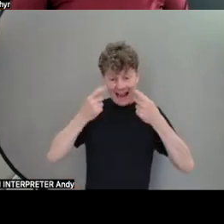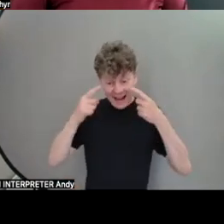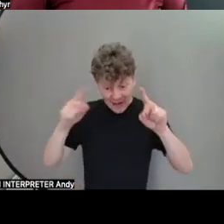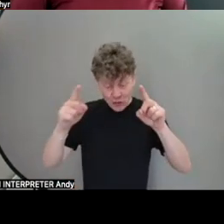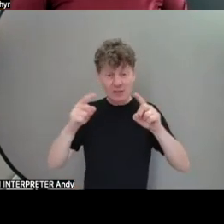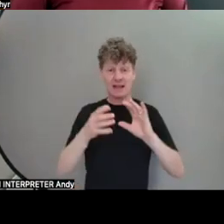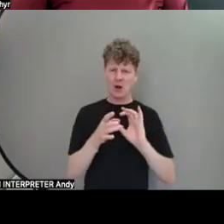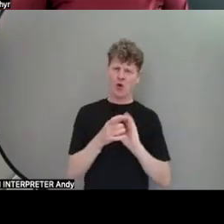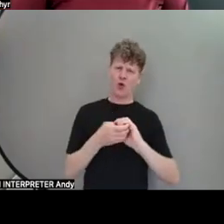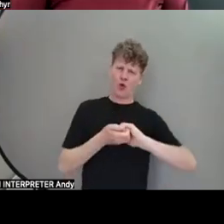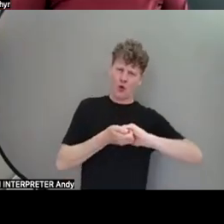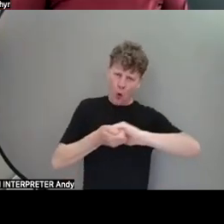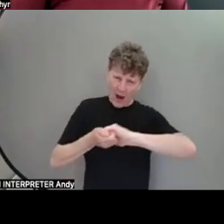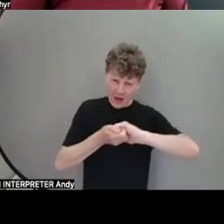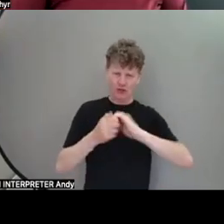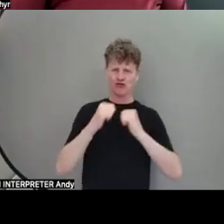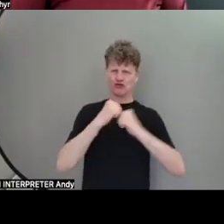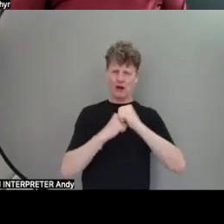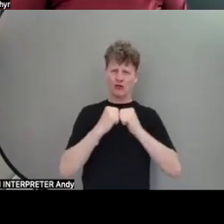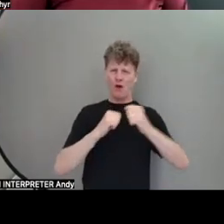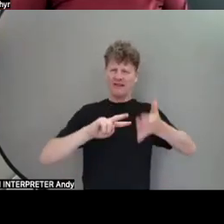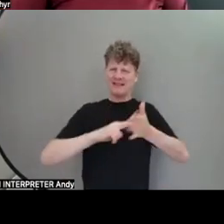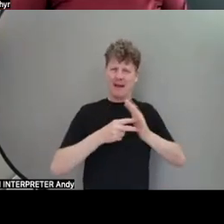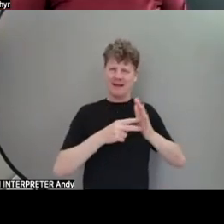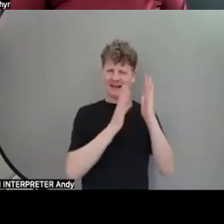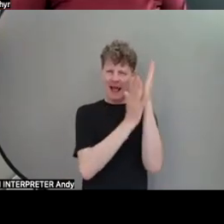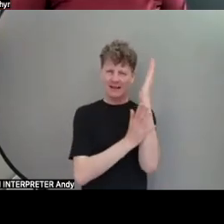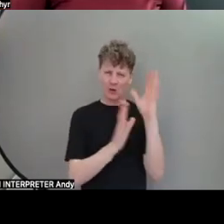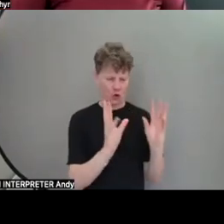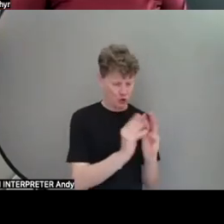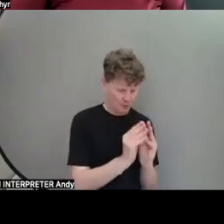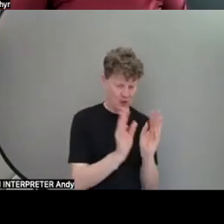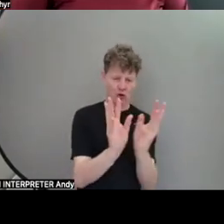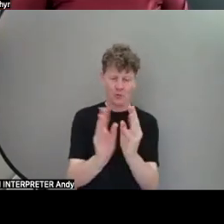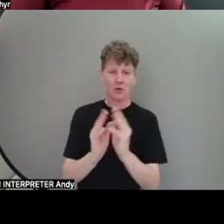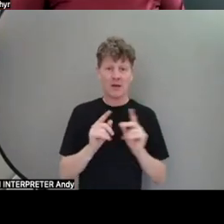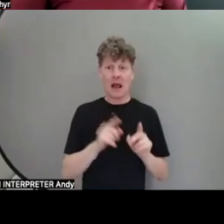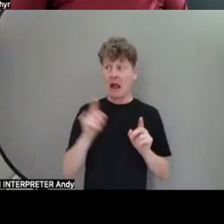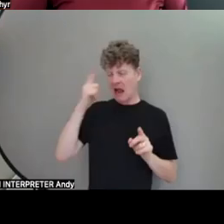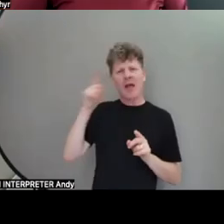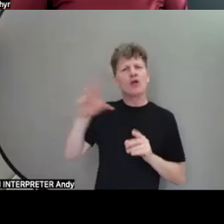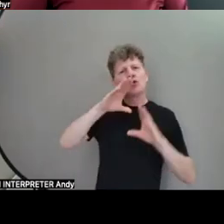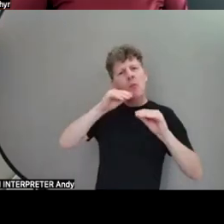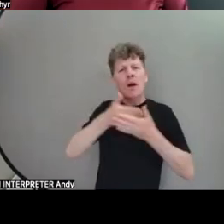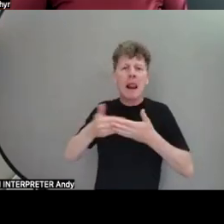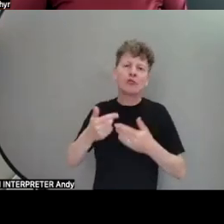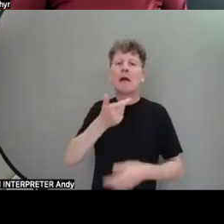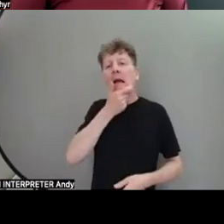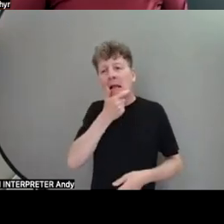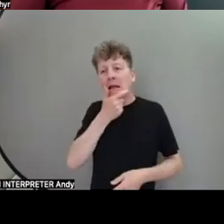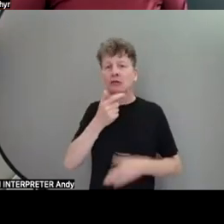semantic lexicon. And when we apply these metrics to data of spoken languages like English or Dutch or